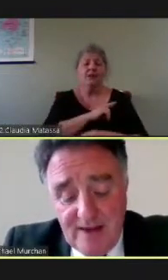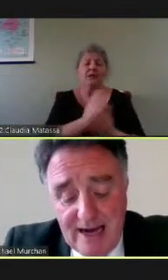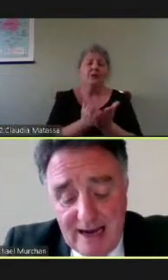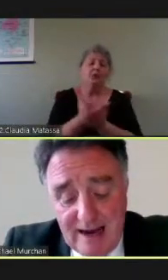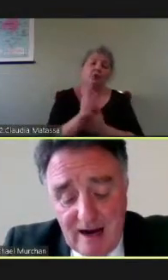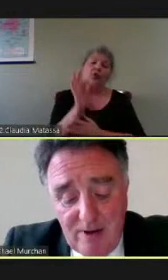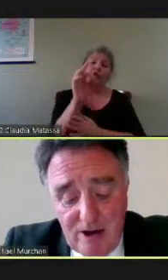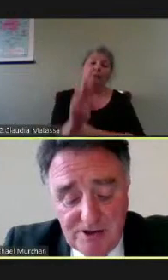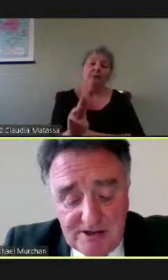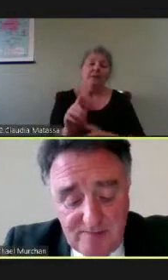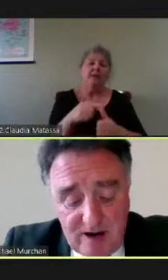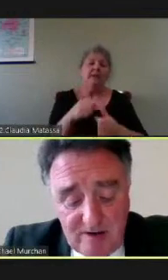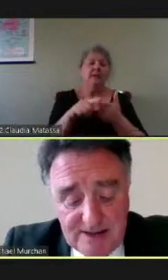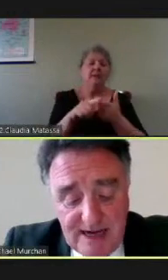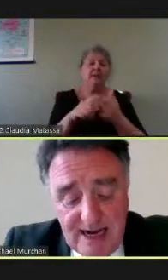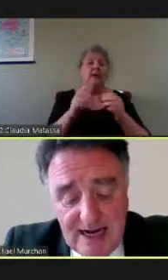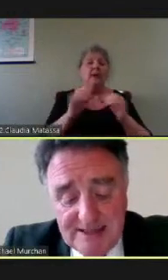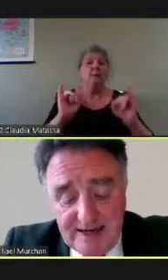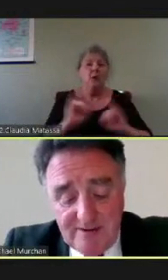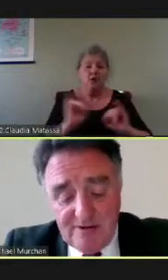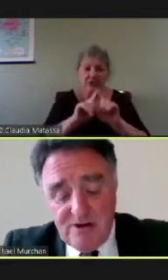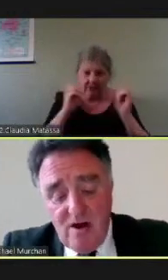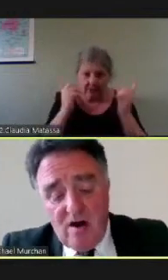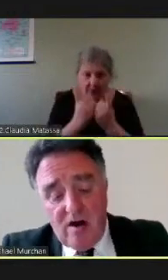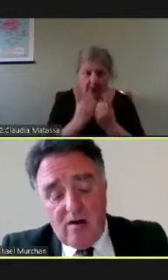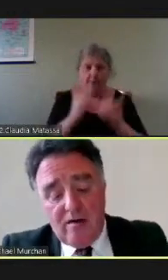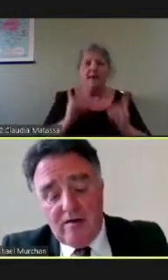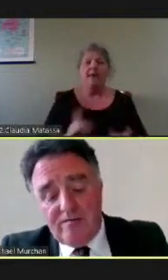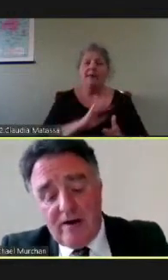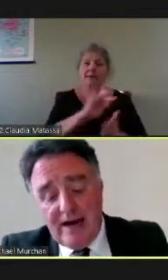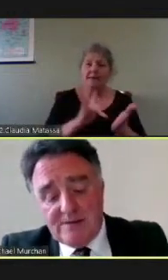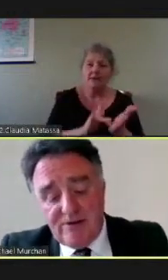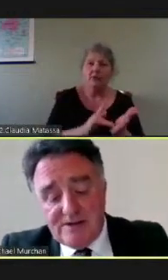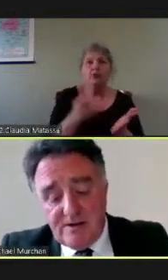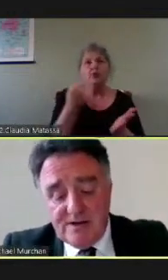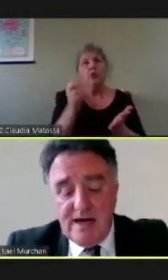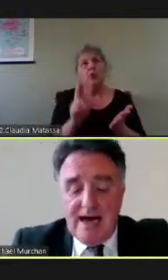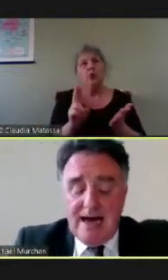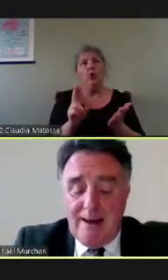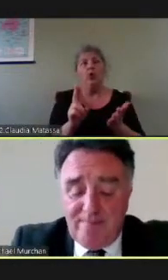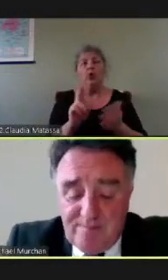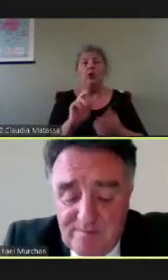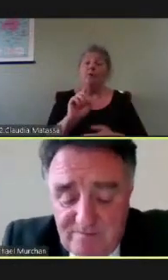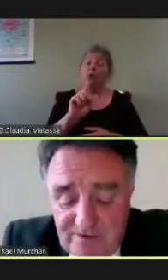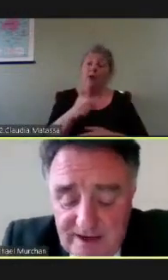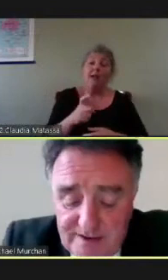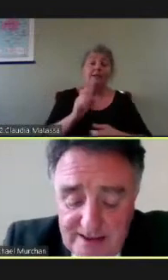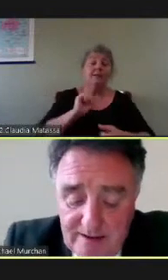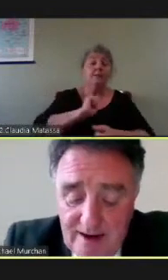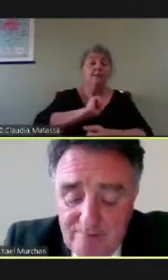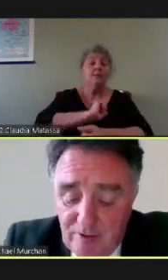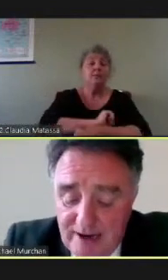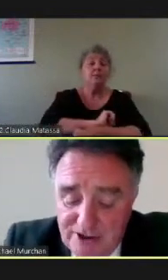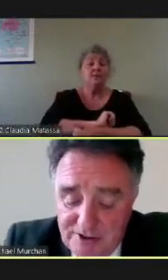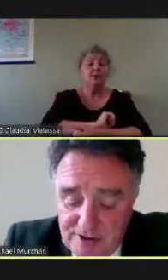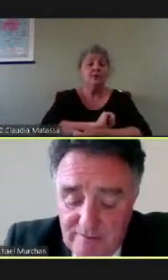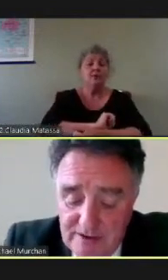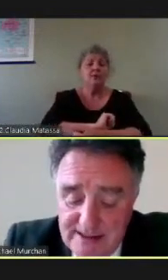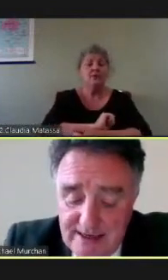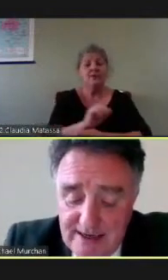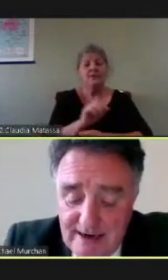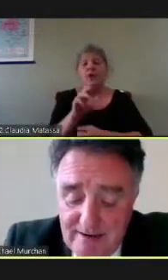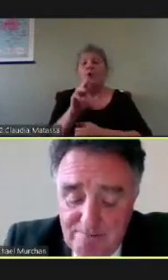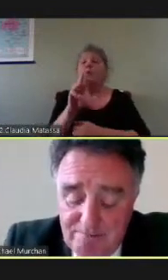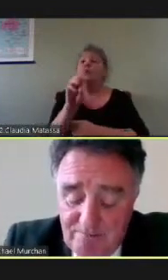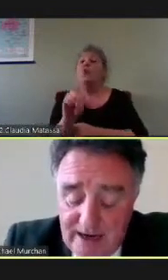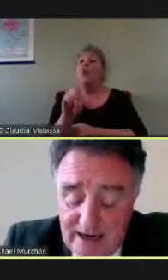GPs, emergency departments, health centres, or for ex-prisoners via the probation